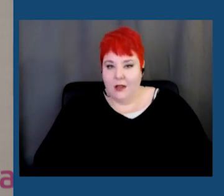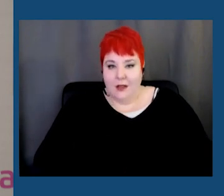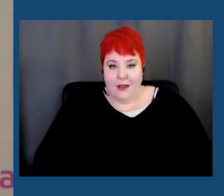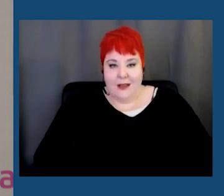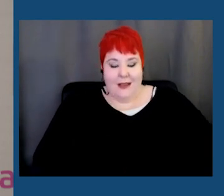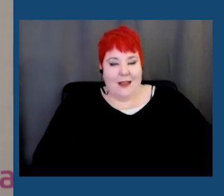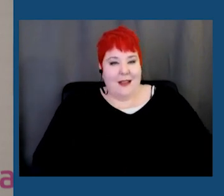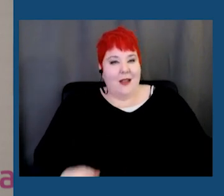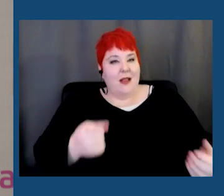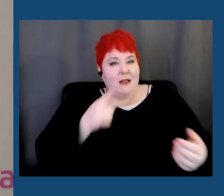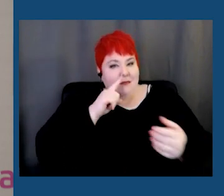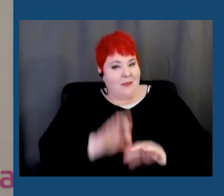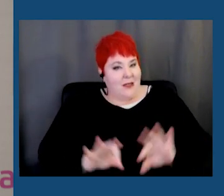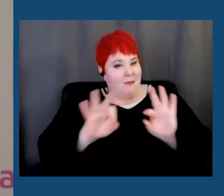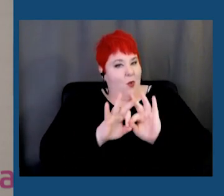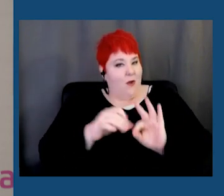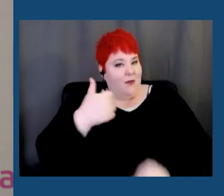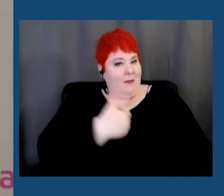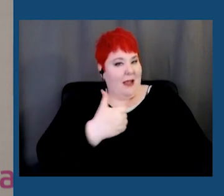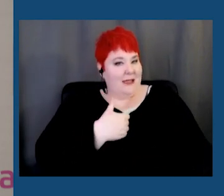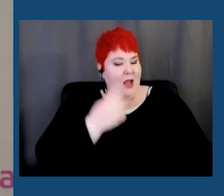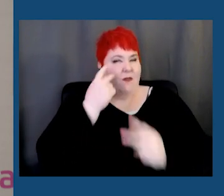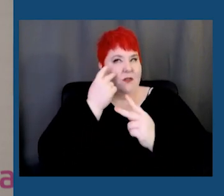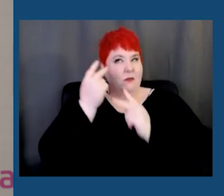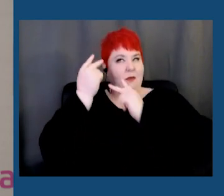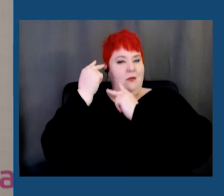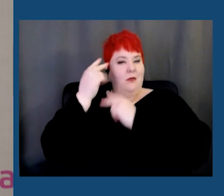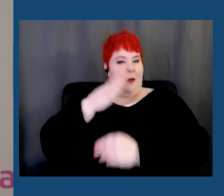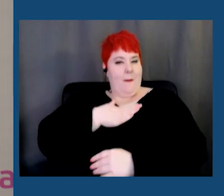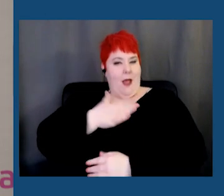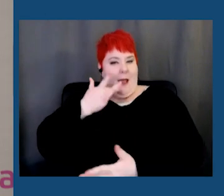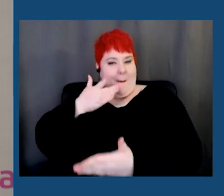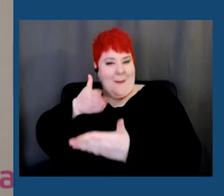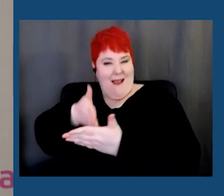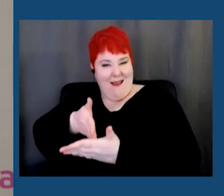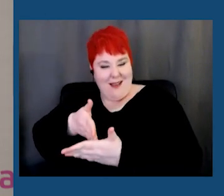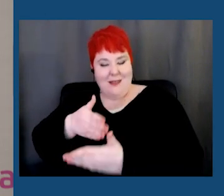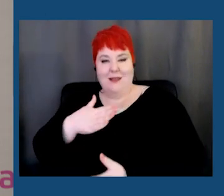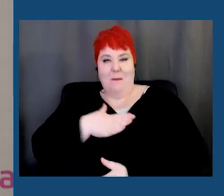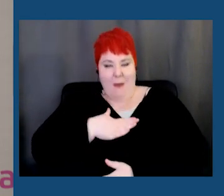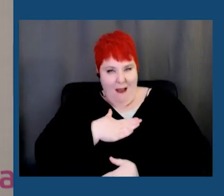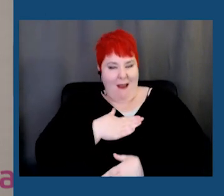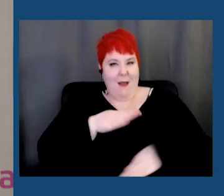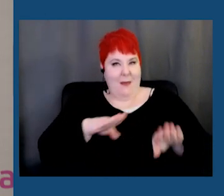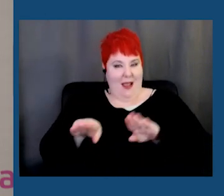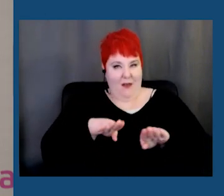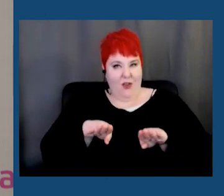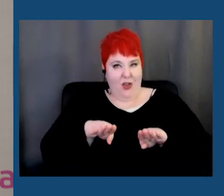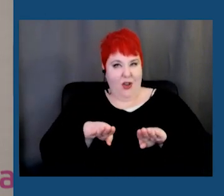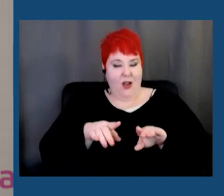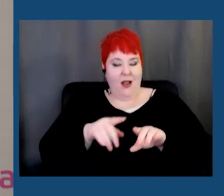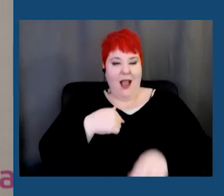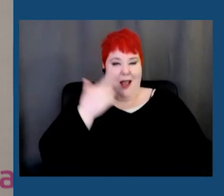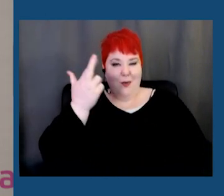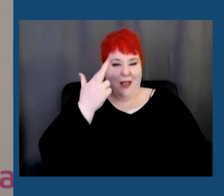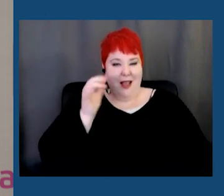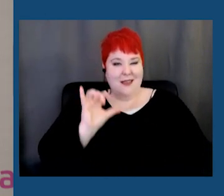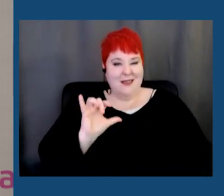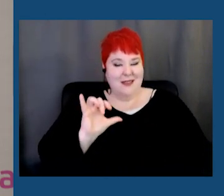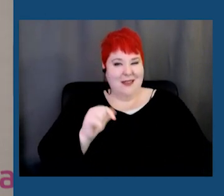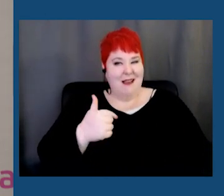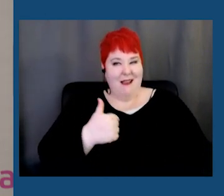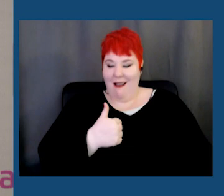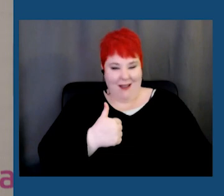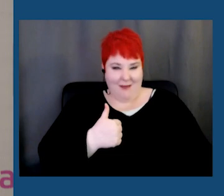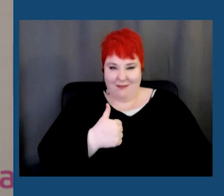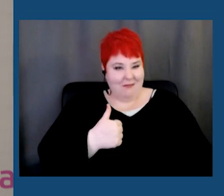it's important for me to reflect on my demeanor and biases as they affect patients, I have realized that I am more